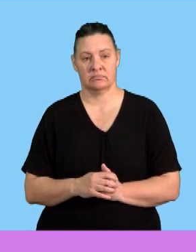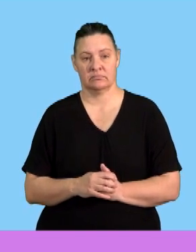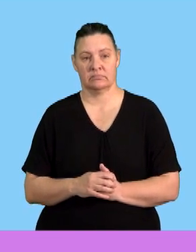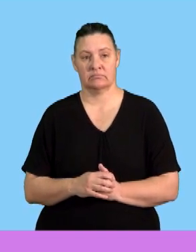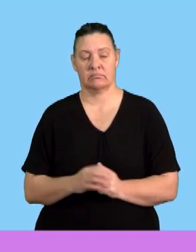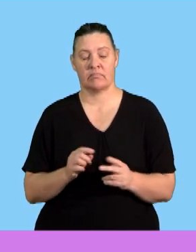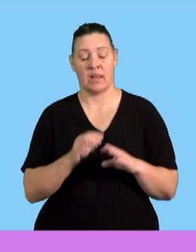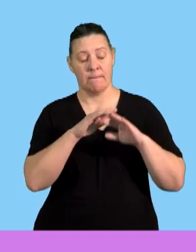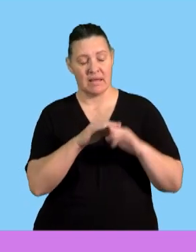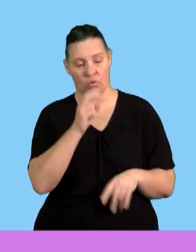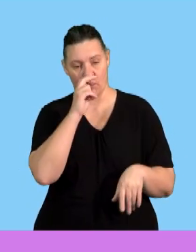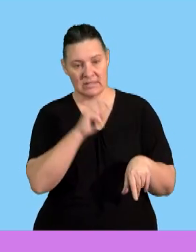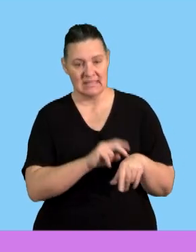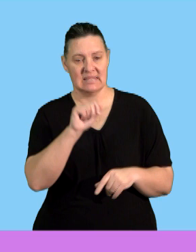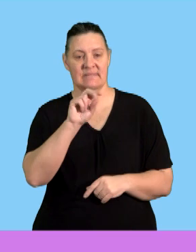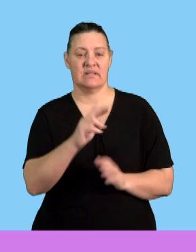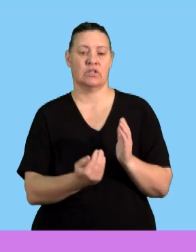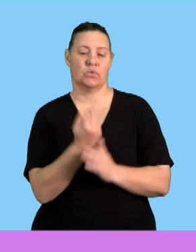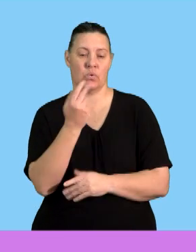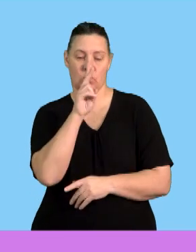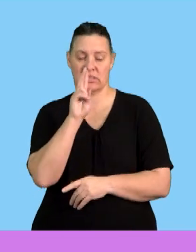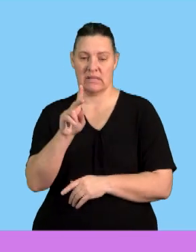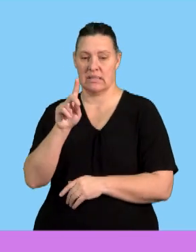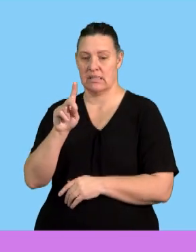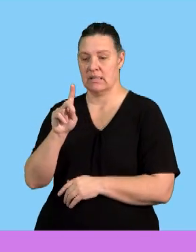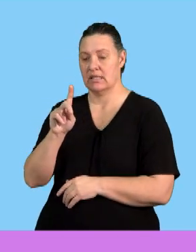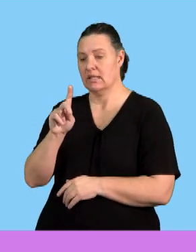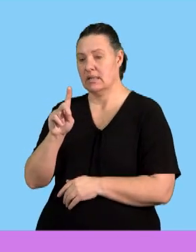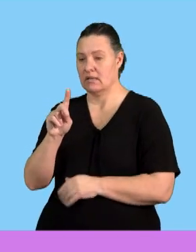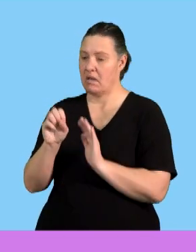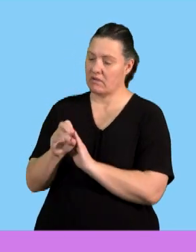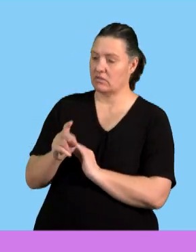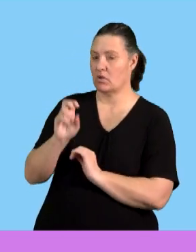Blessing needs a new TV and sees an advert for